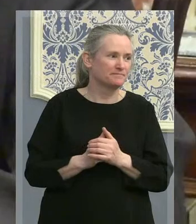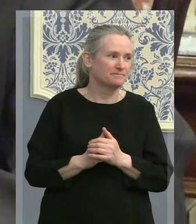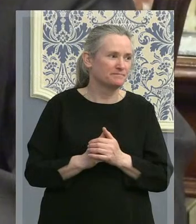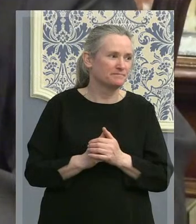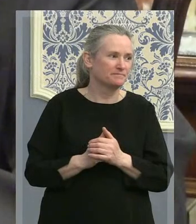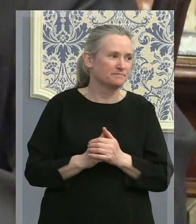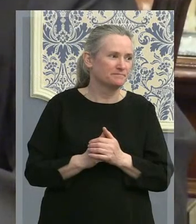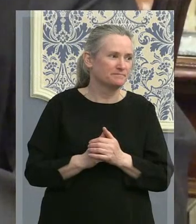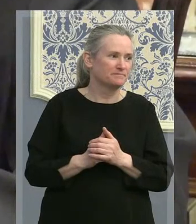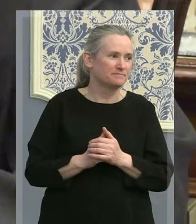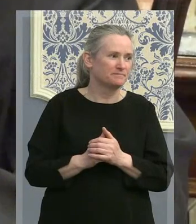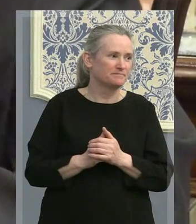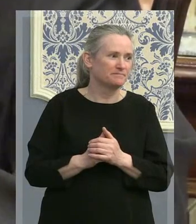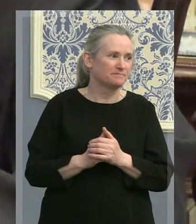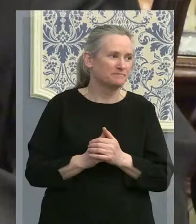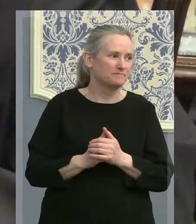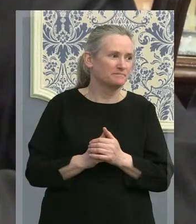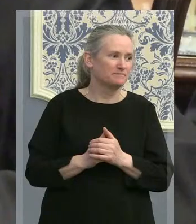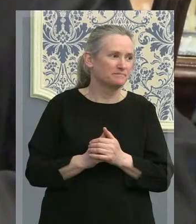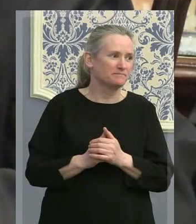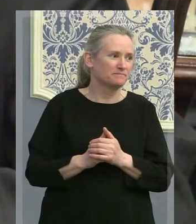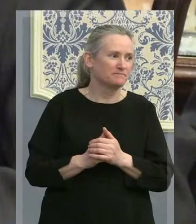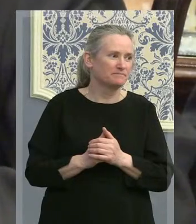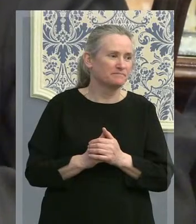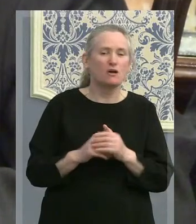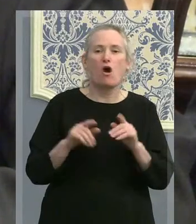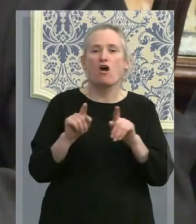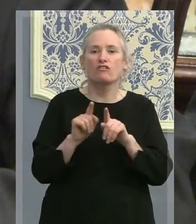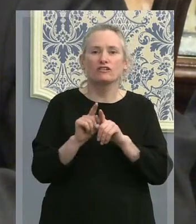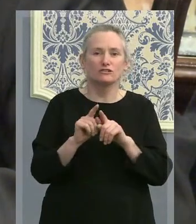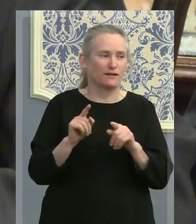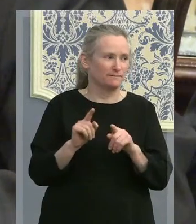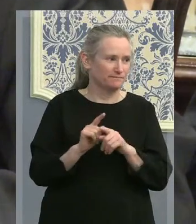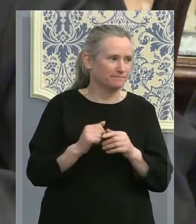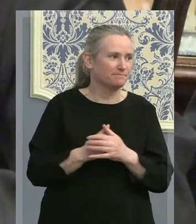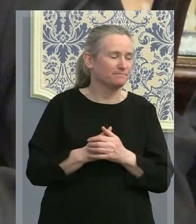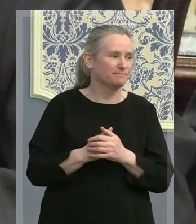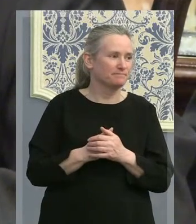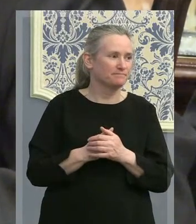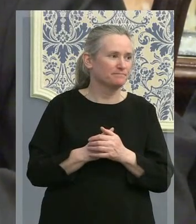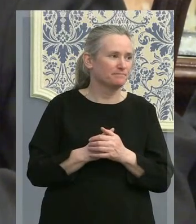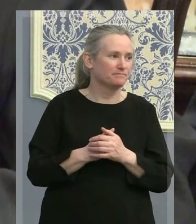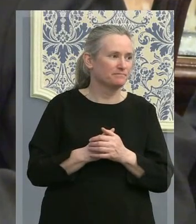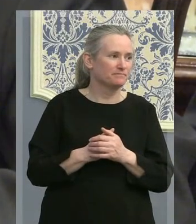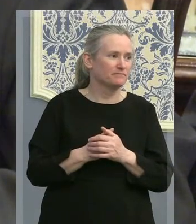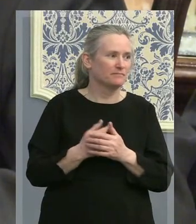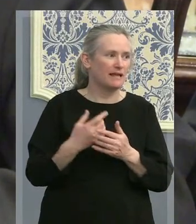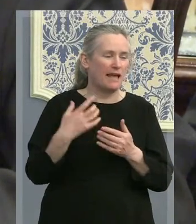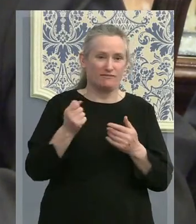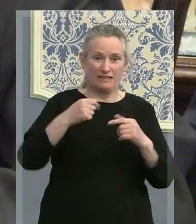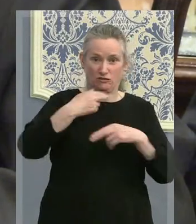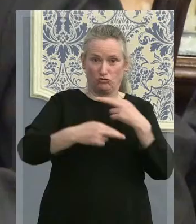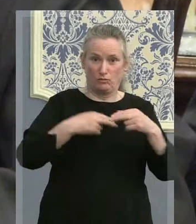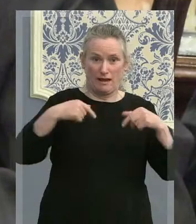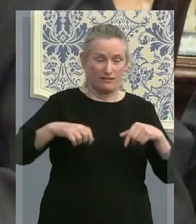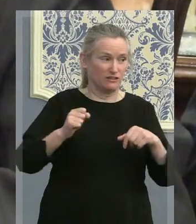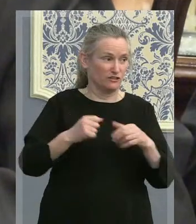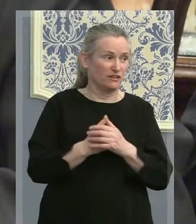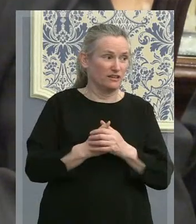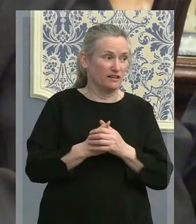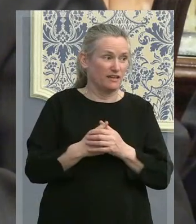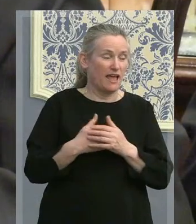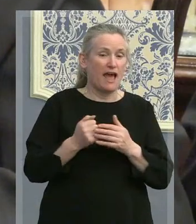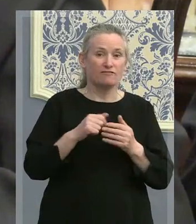Now I'm going to put a little bit something else to you as well. In the metro meetings that we have here in the city, we did